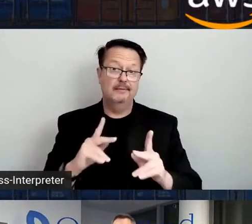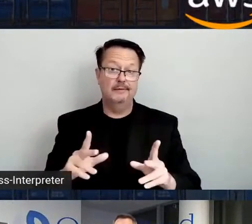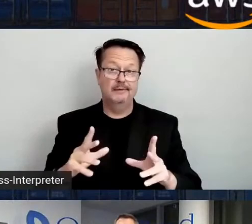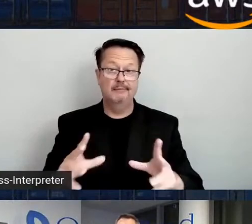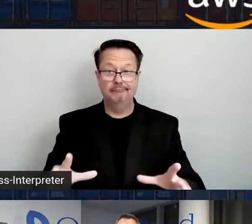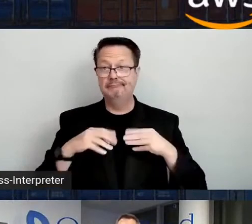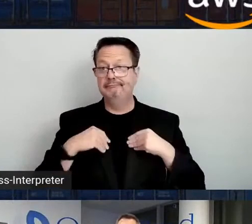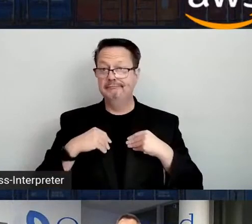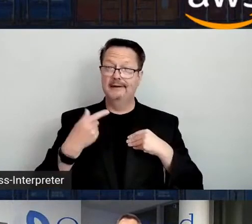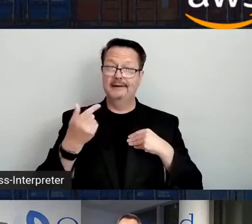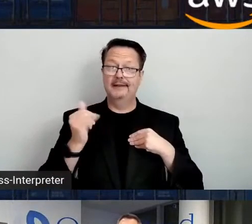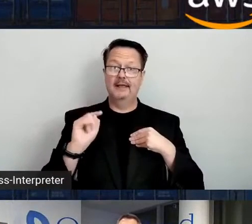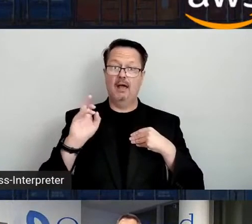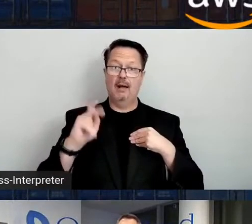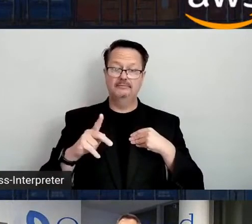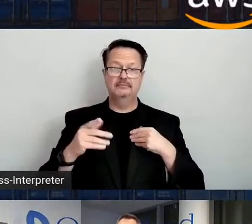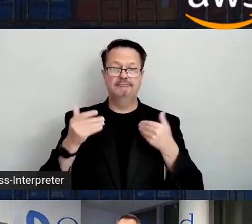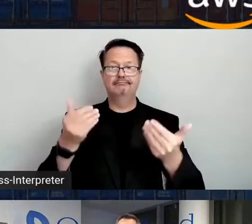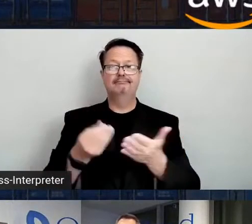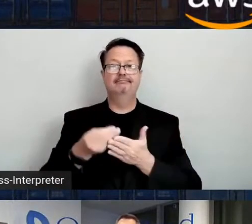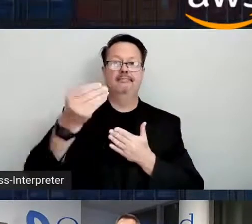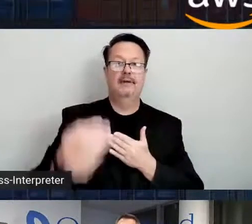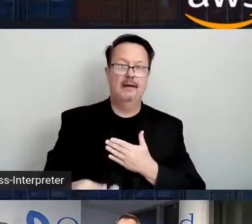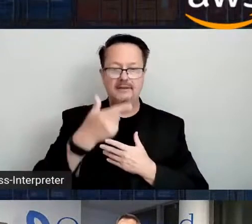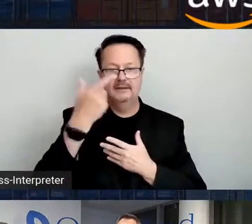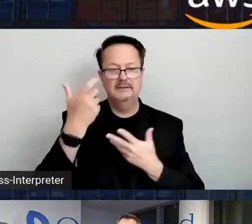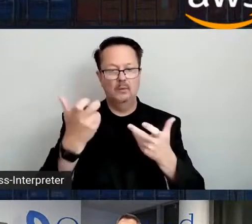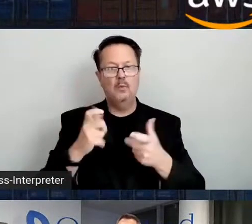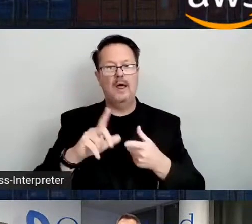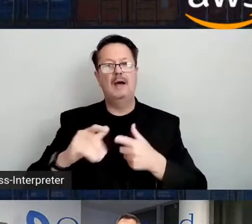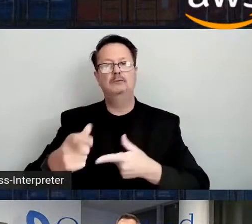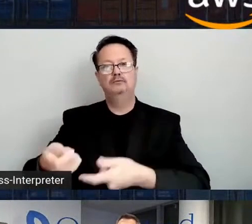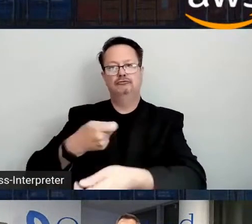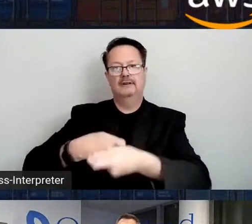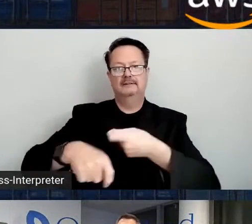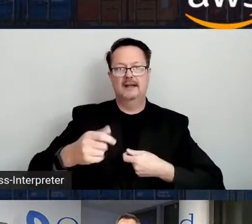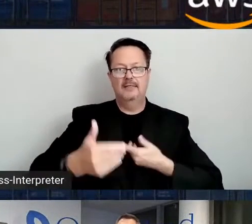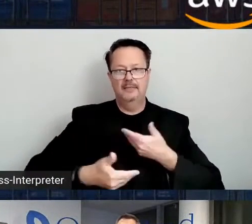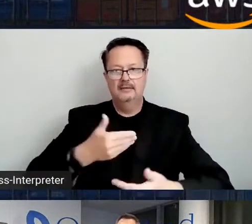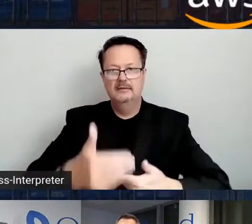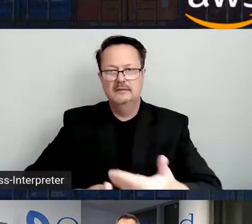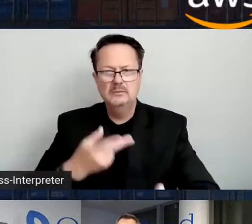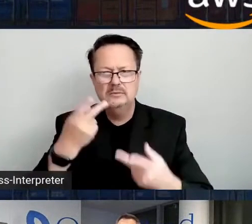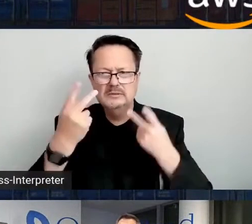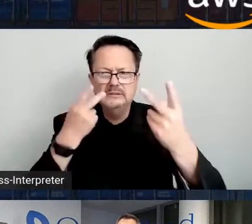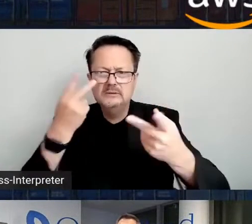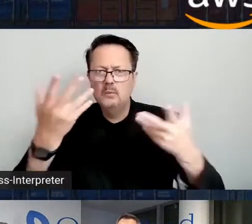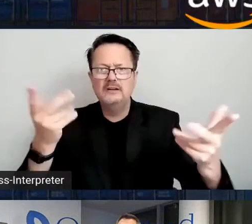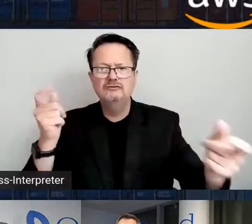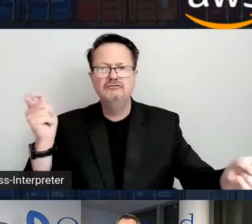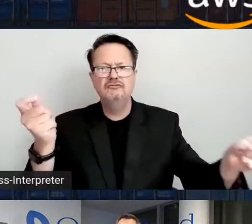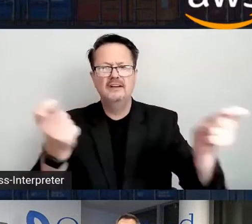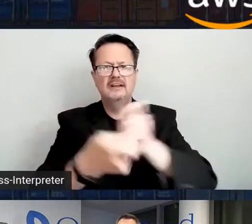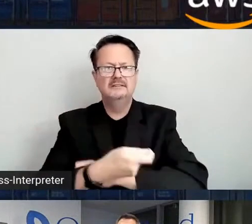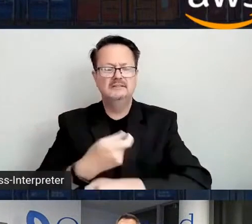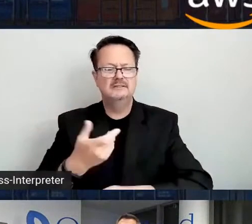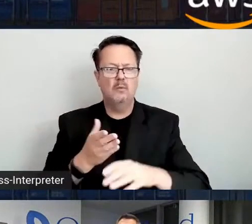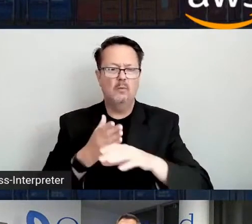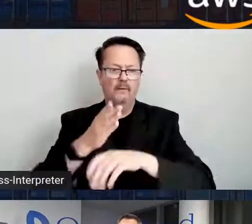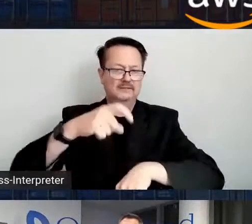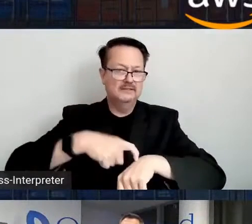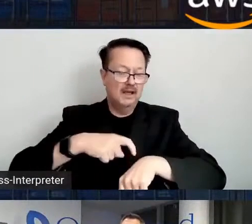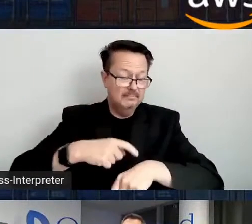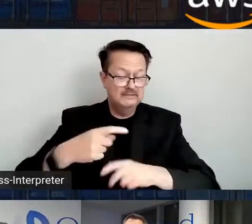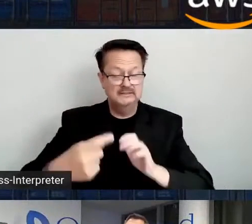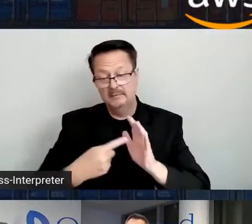because they're looking for a transactional method to understand the changes that are happening to clusters over time. Sometimes they're looking to adopt